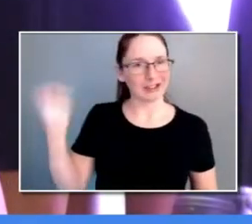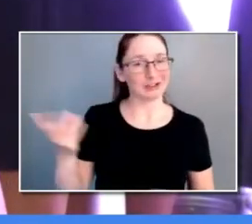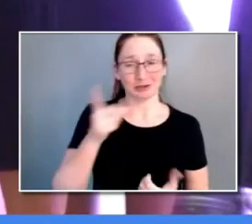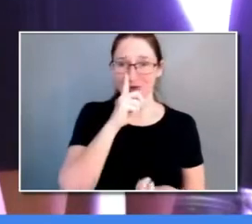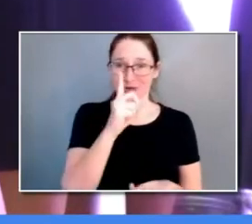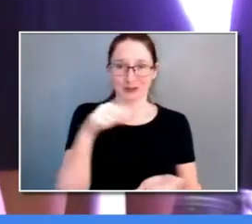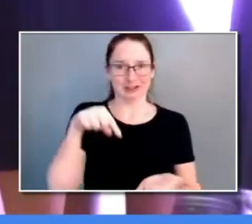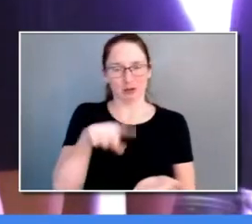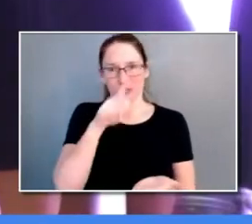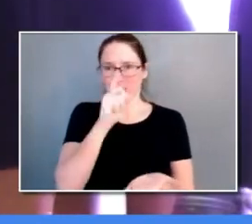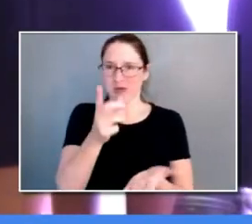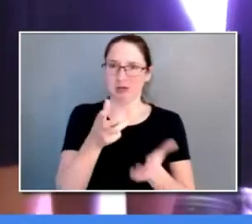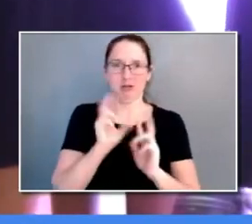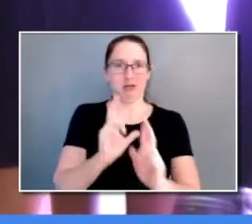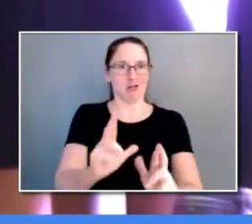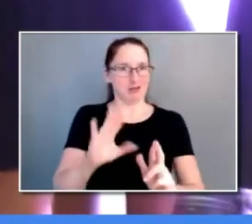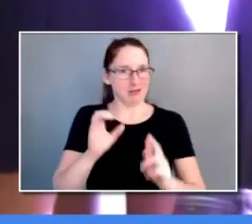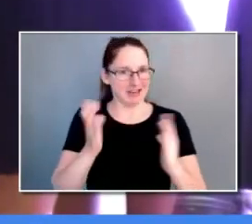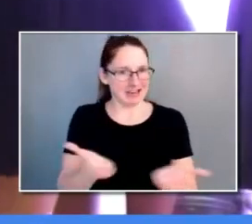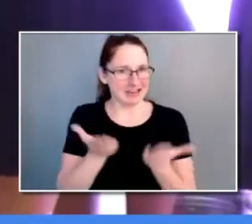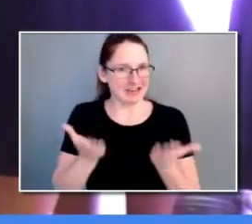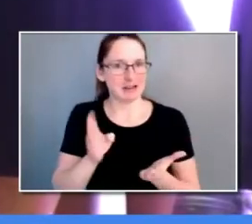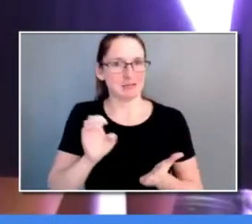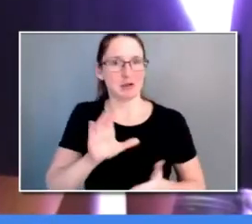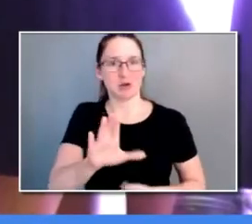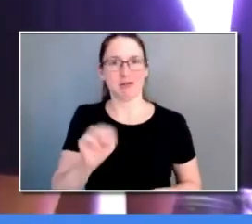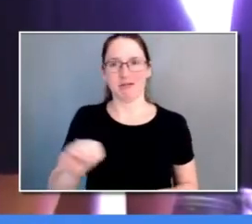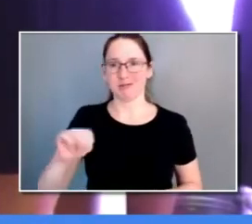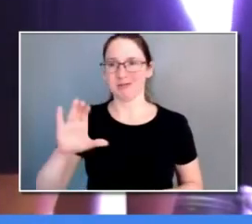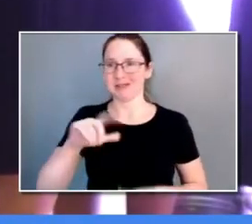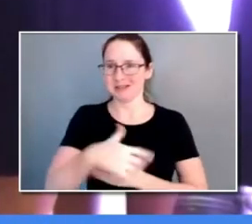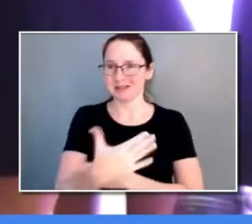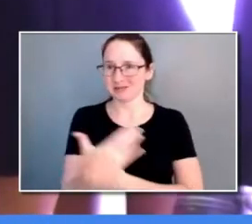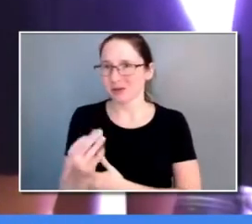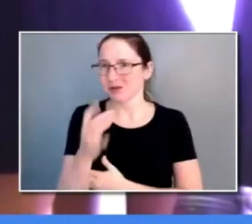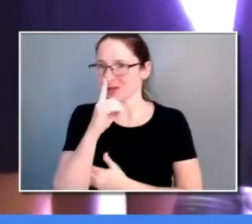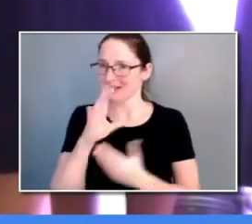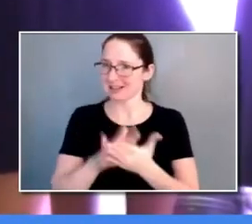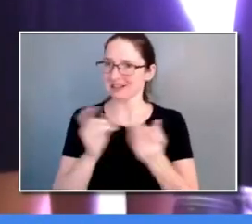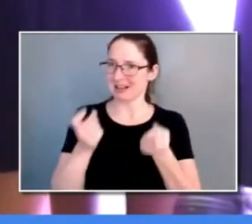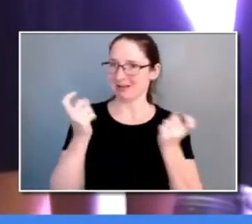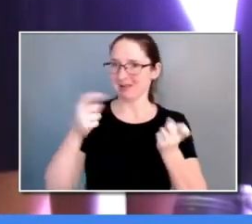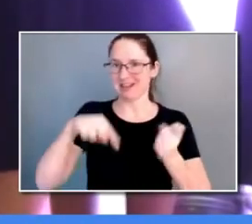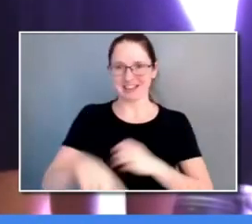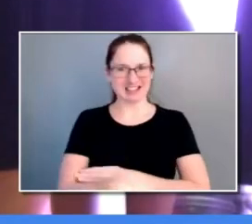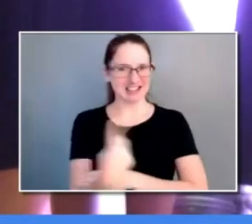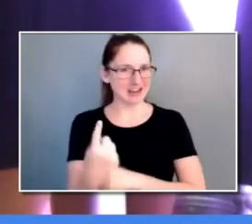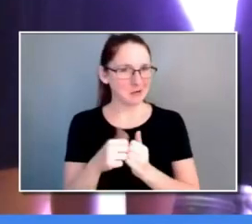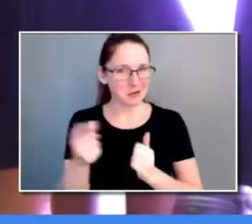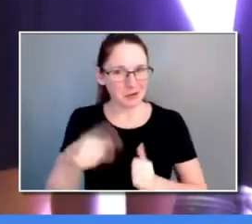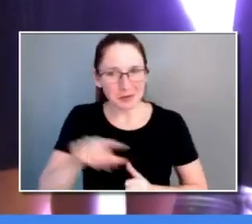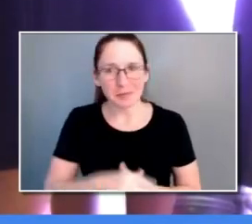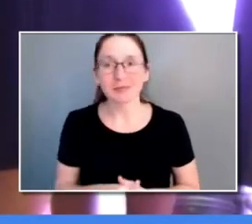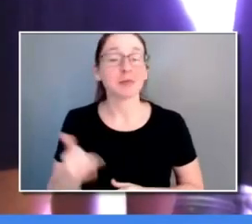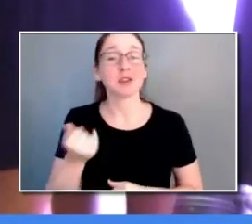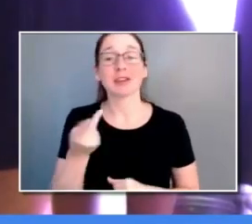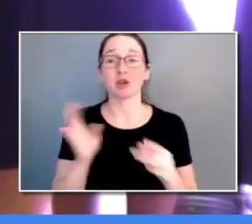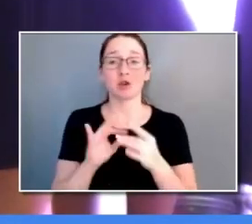a true honor to be here, to be your MC this morning, and to celebrate this momentous day with you. A couple of